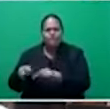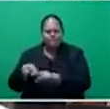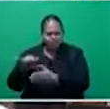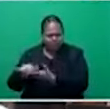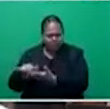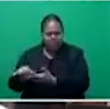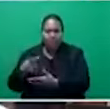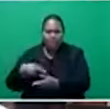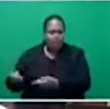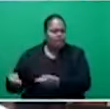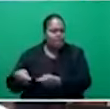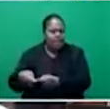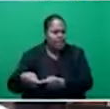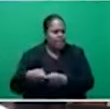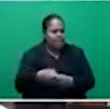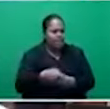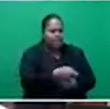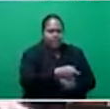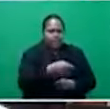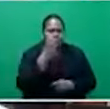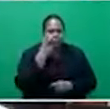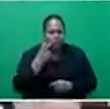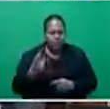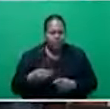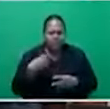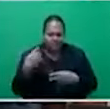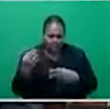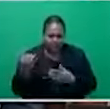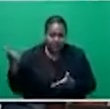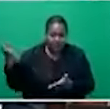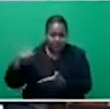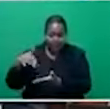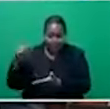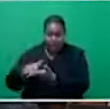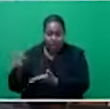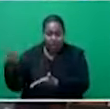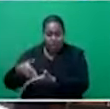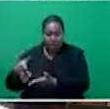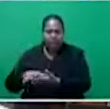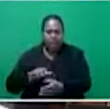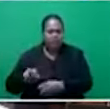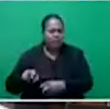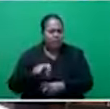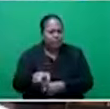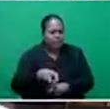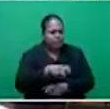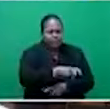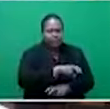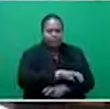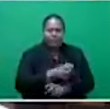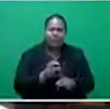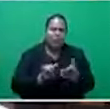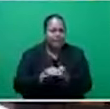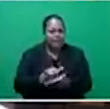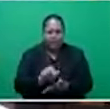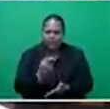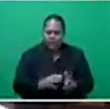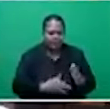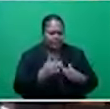feeds tourists, feeds people into that. And the hotel experience, the airport experience must be enhanced, sir. Mr. Speaker, sir, of